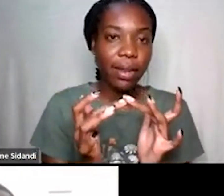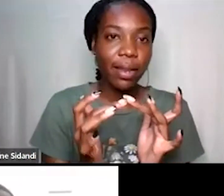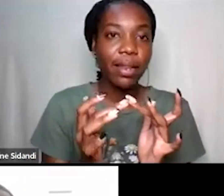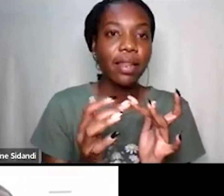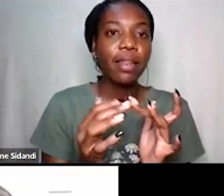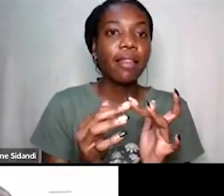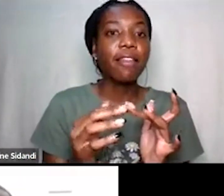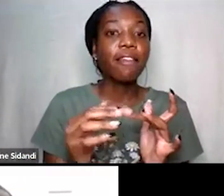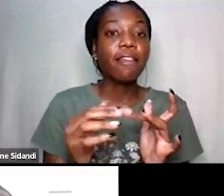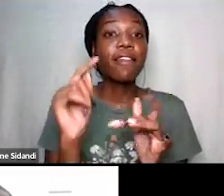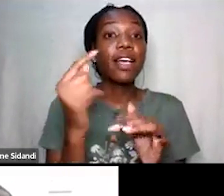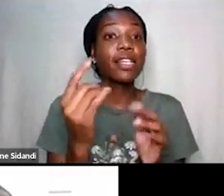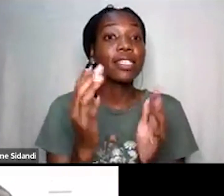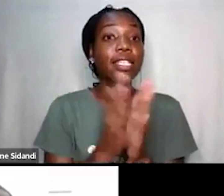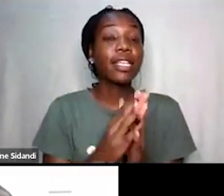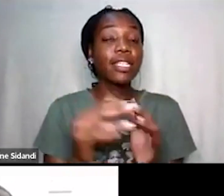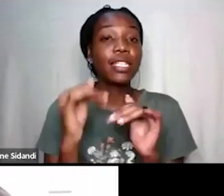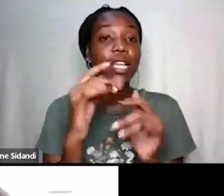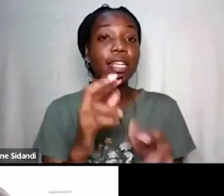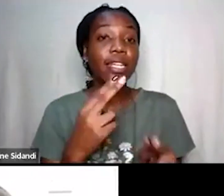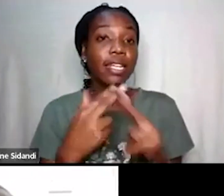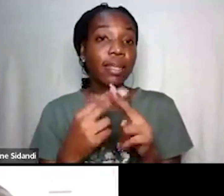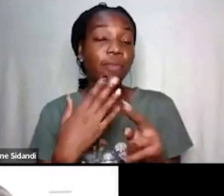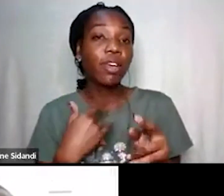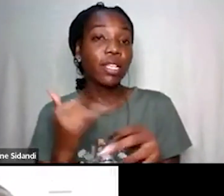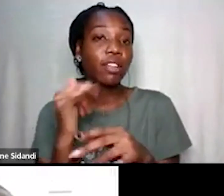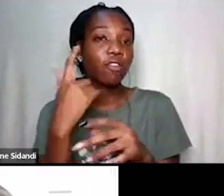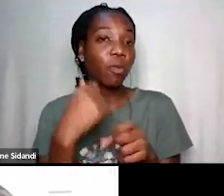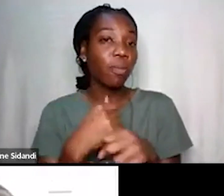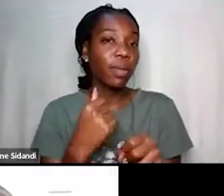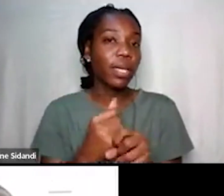surname? I require these to set up emails. That's fine,